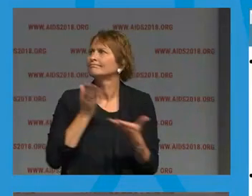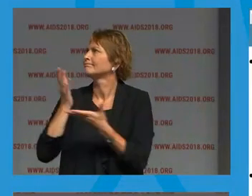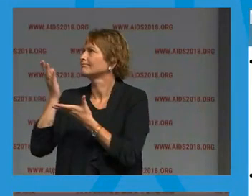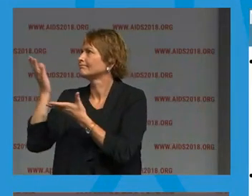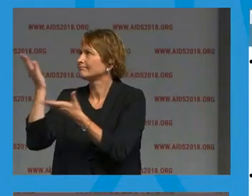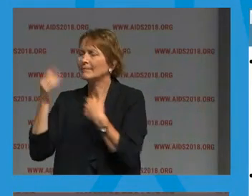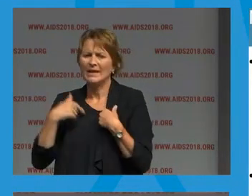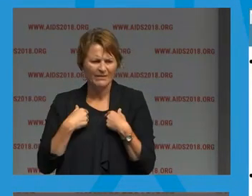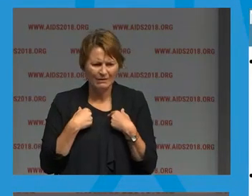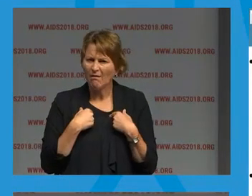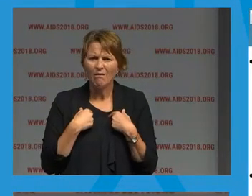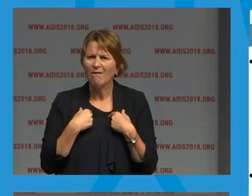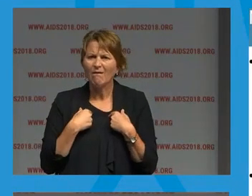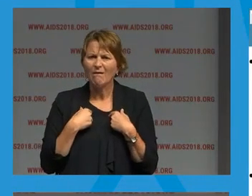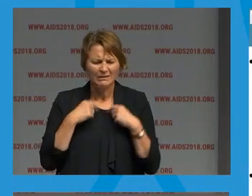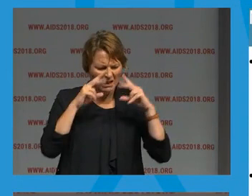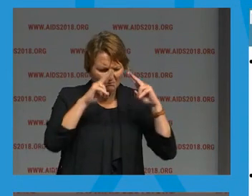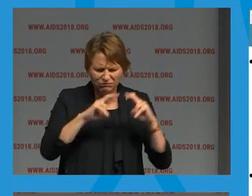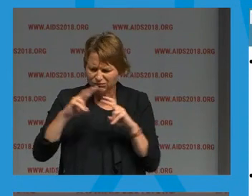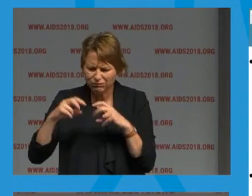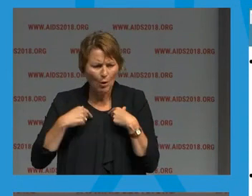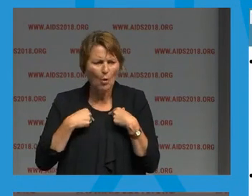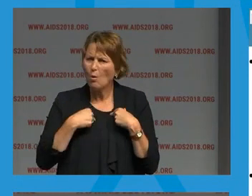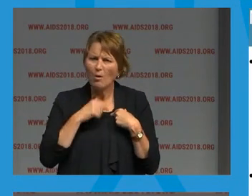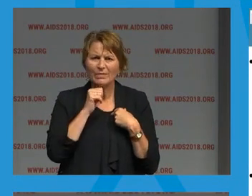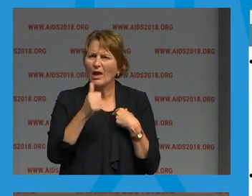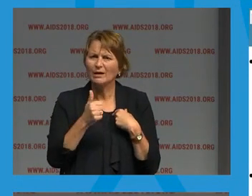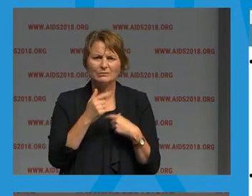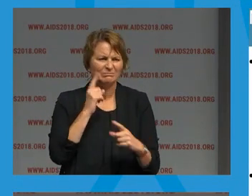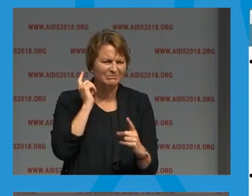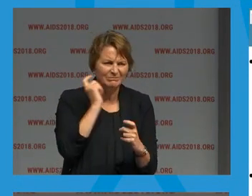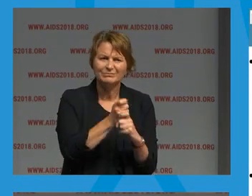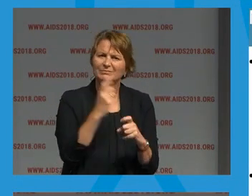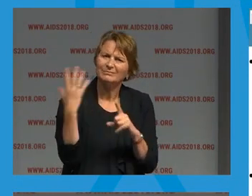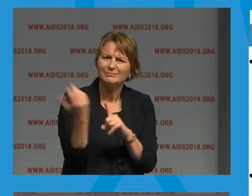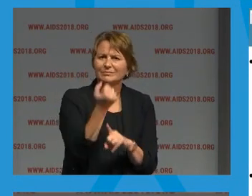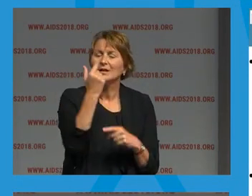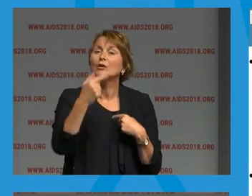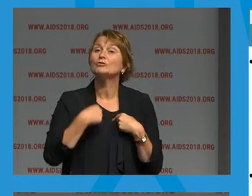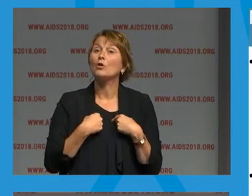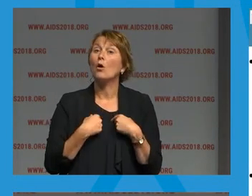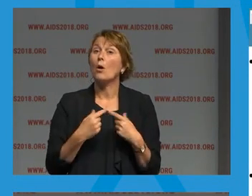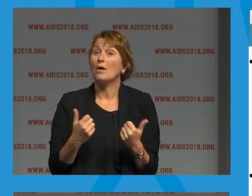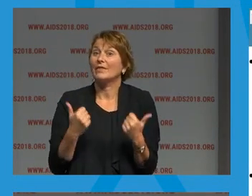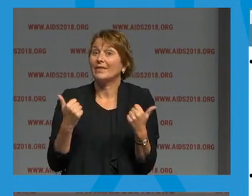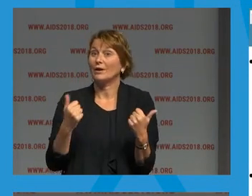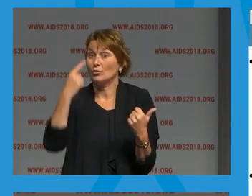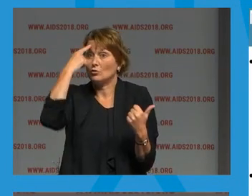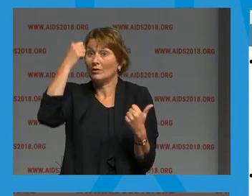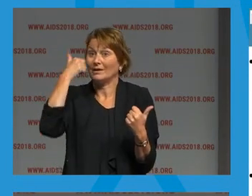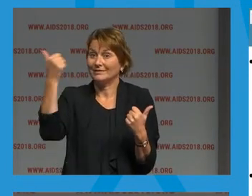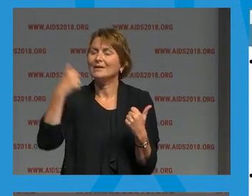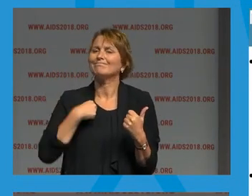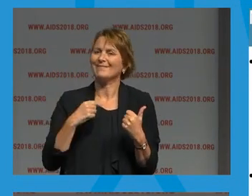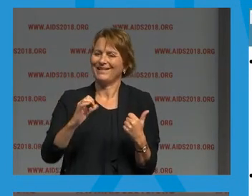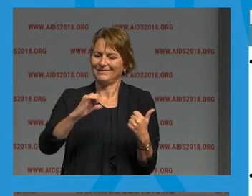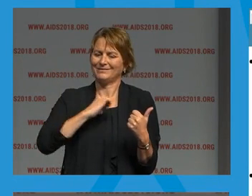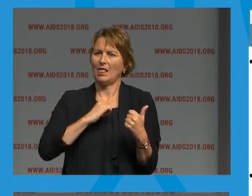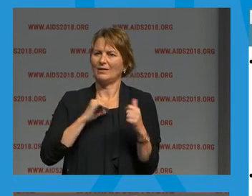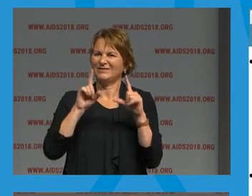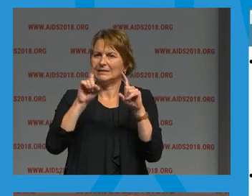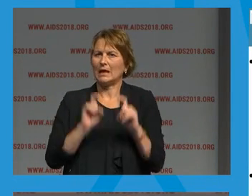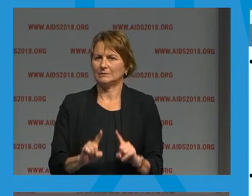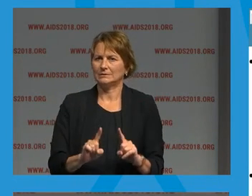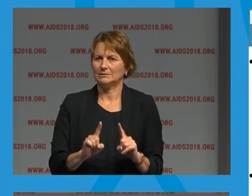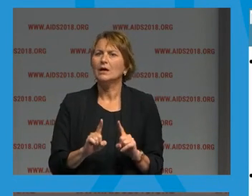and changing it. What have been the new innovations? We believe self-testing really brings a new ability for people to